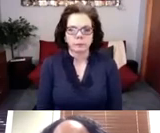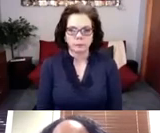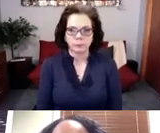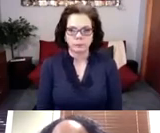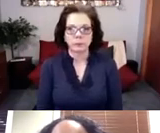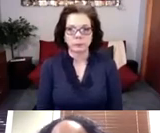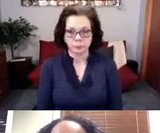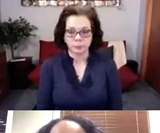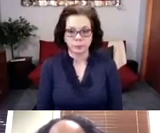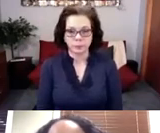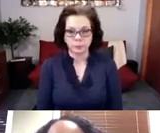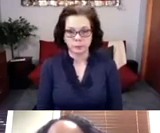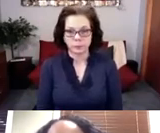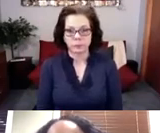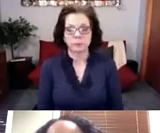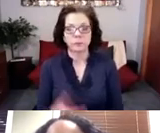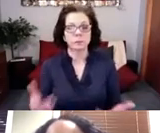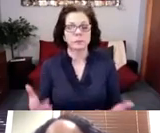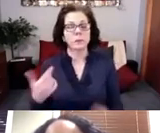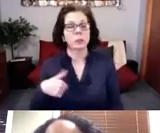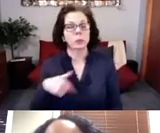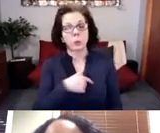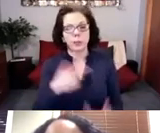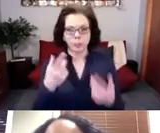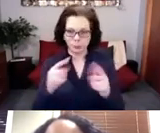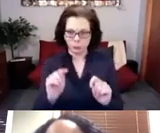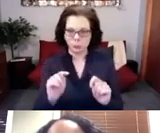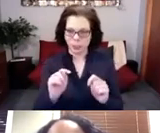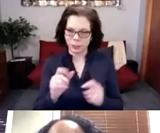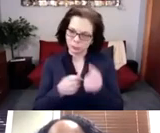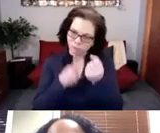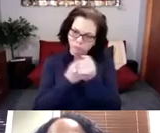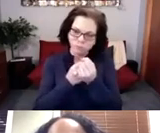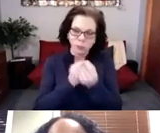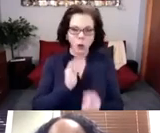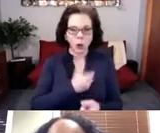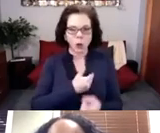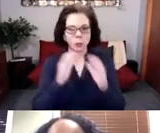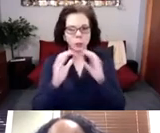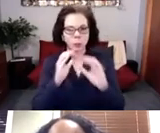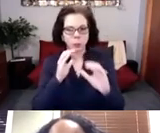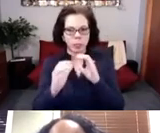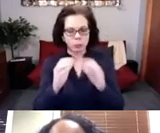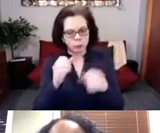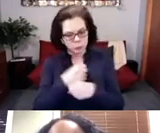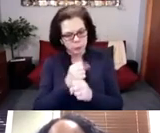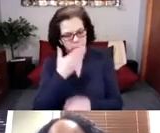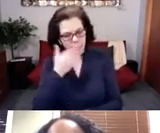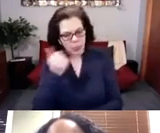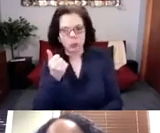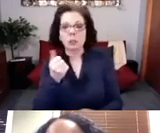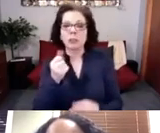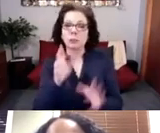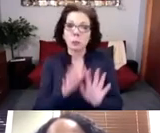So we are making efforts to strengthen our communication. It's very important that you keep your contact